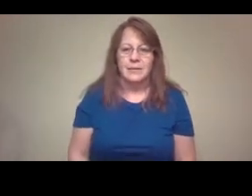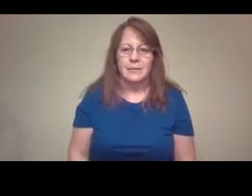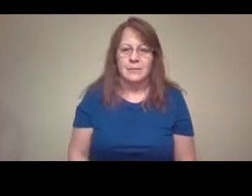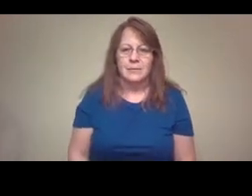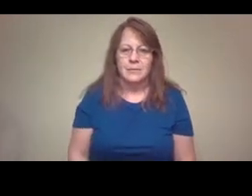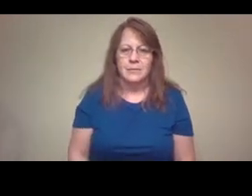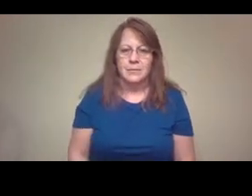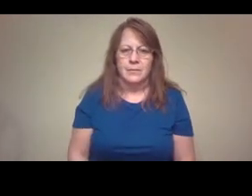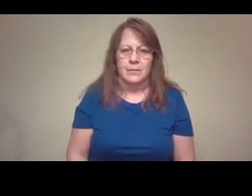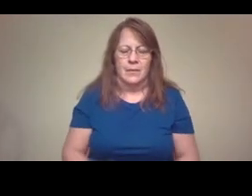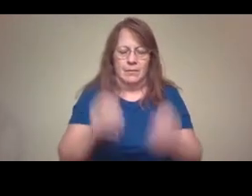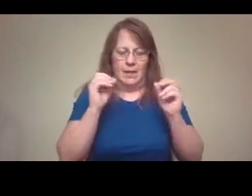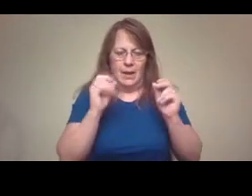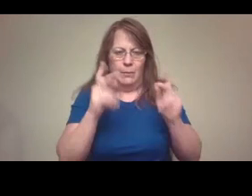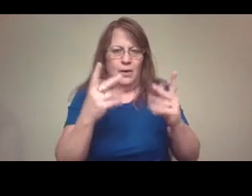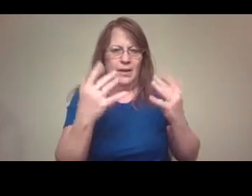I'm okay now.